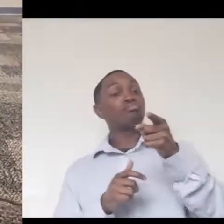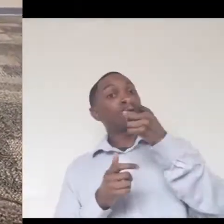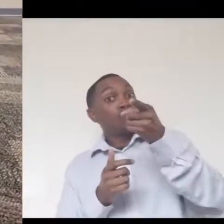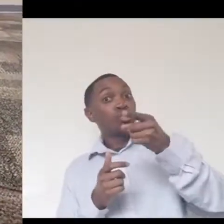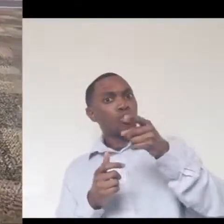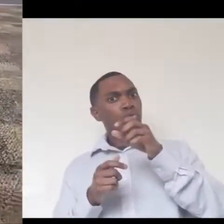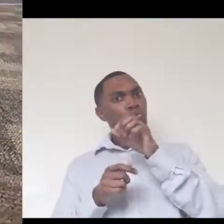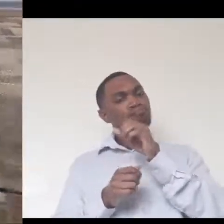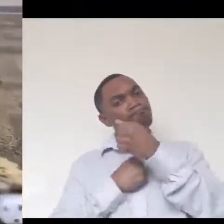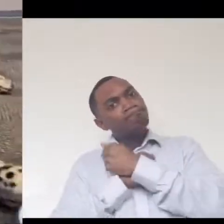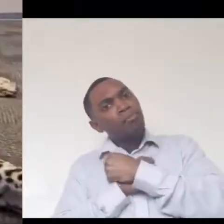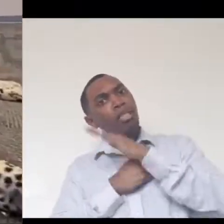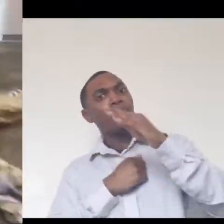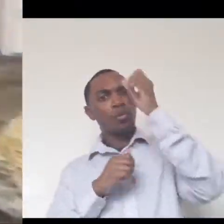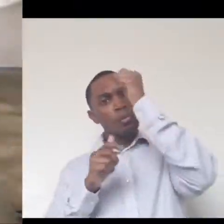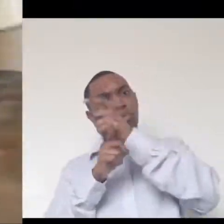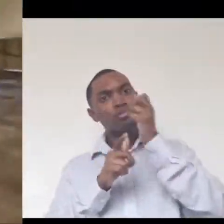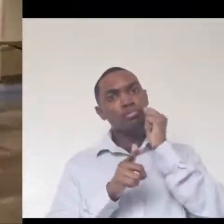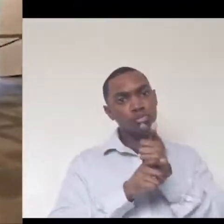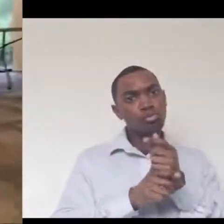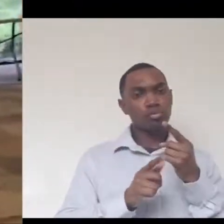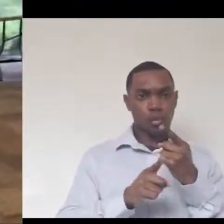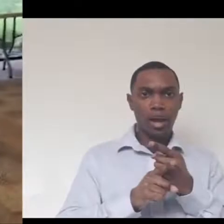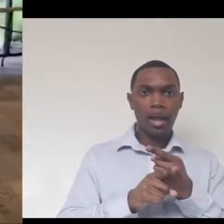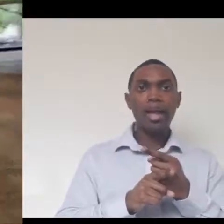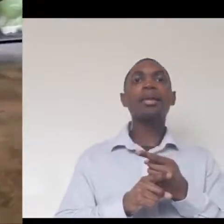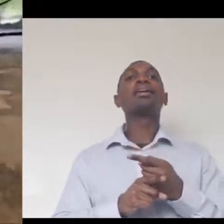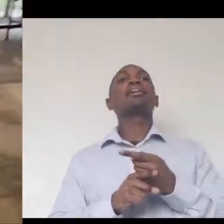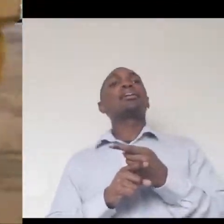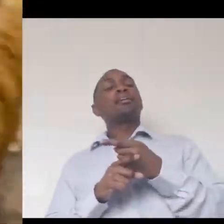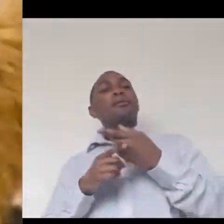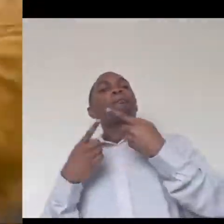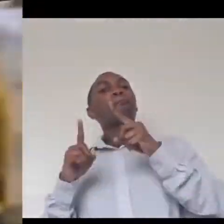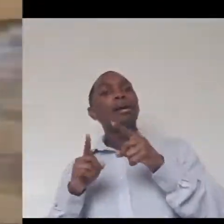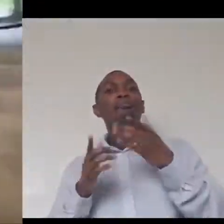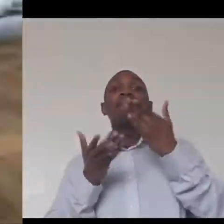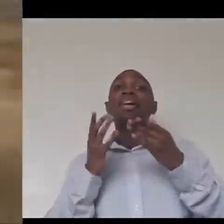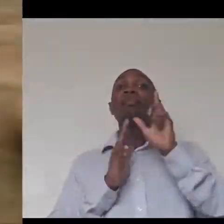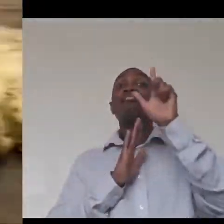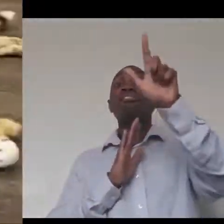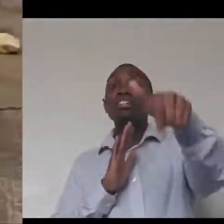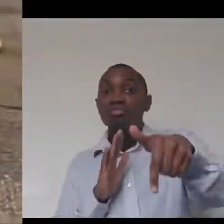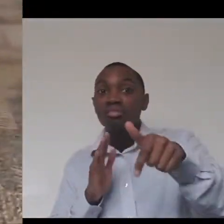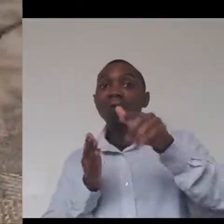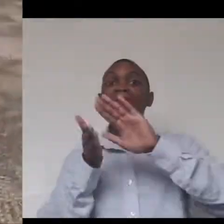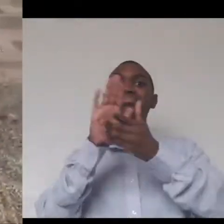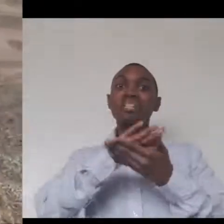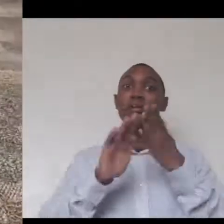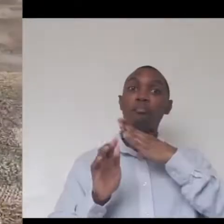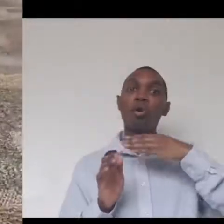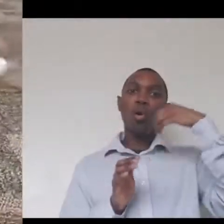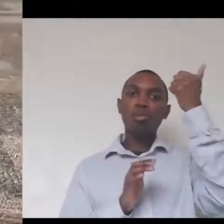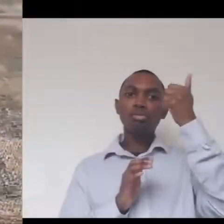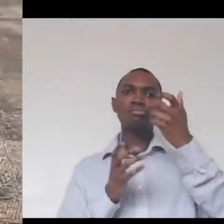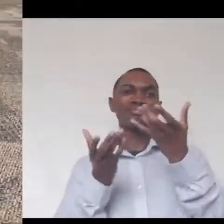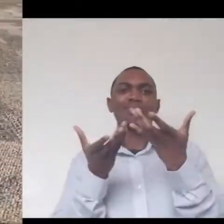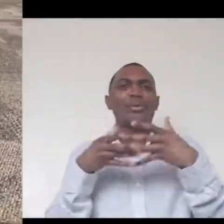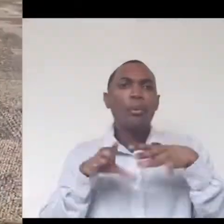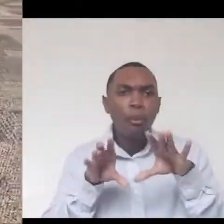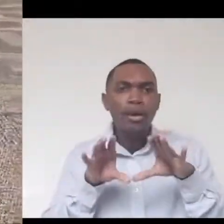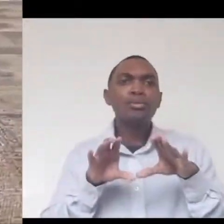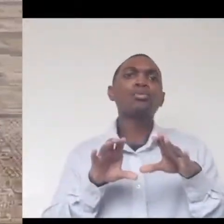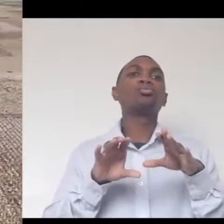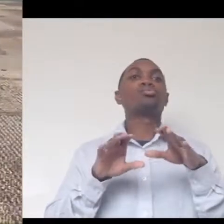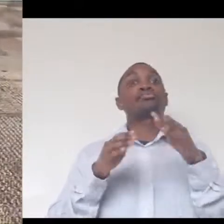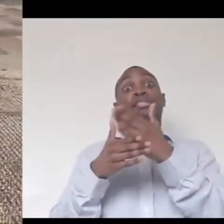like growing up with them, but maybe eventually you don't want to share a room with them anymore, right? So eventually we all grow up a little bit